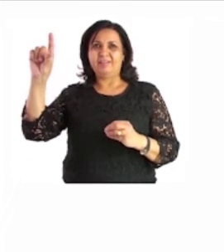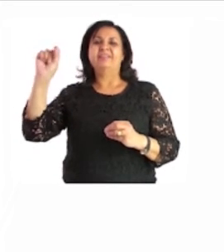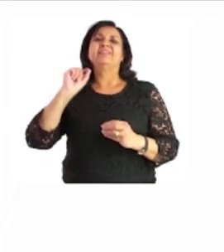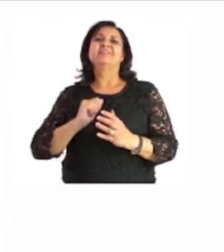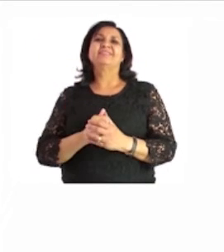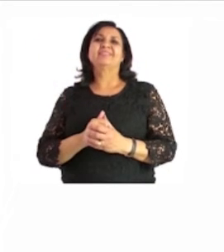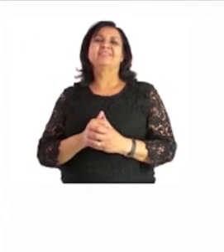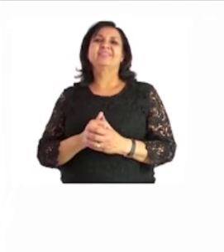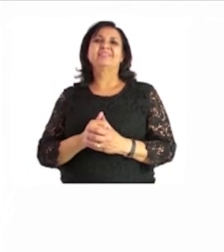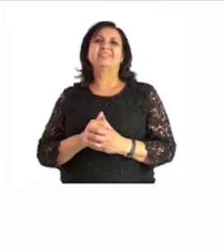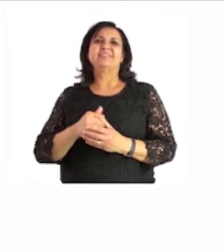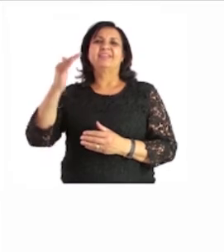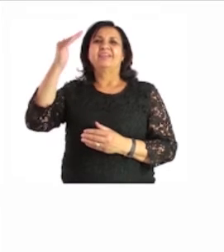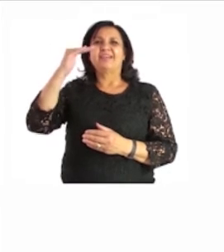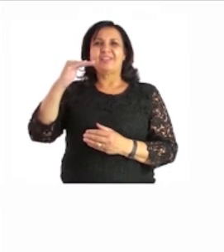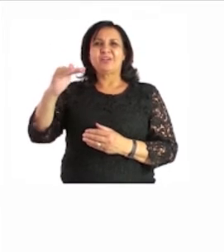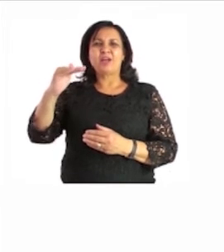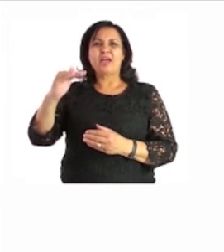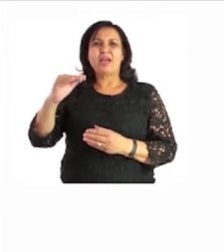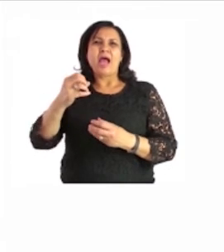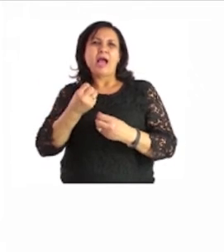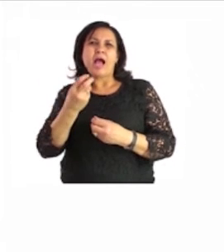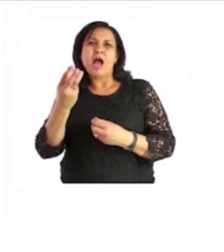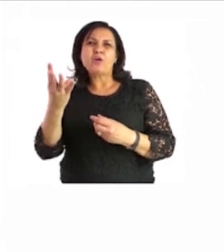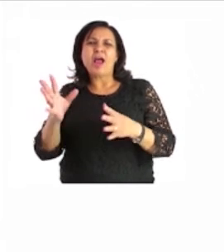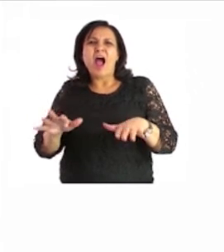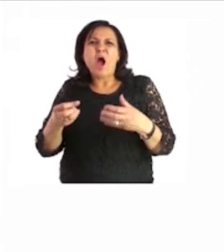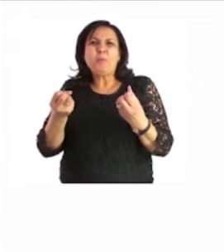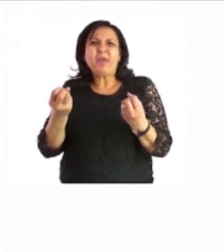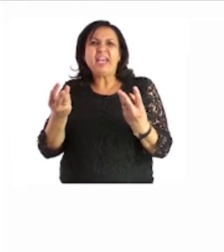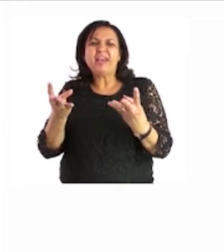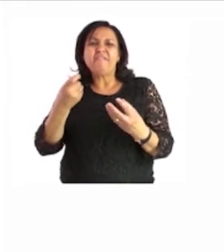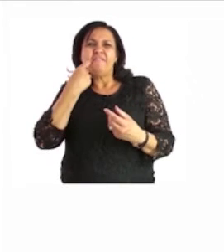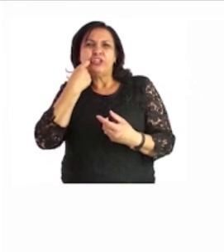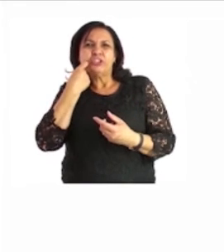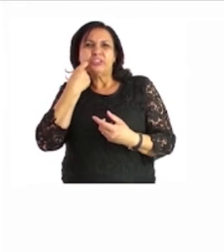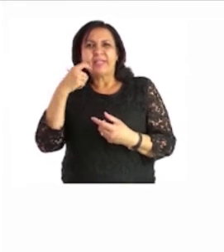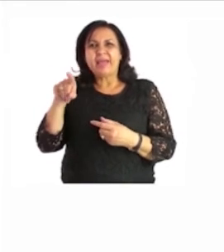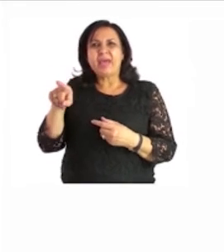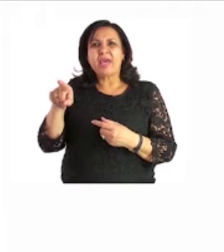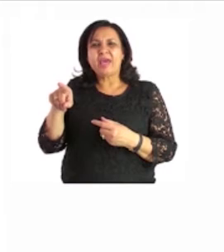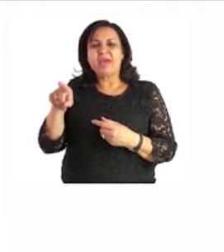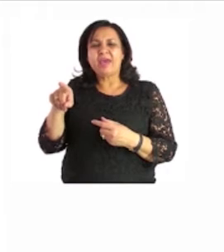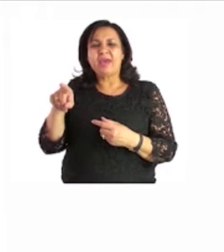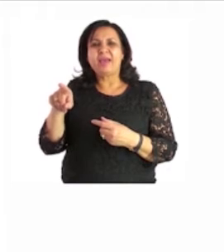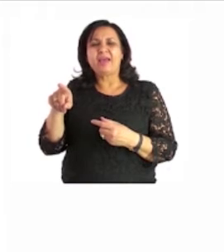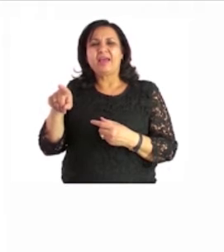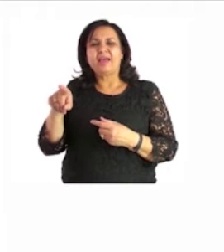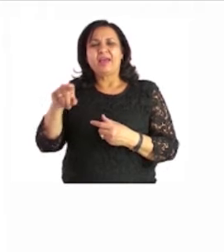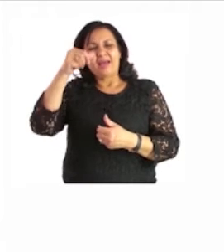Yes. Count how many fishes are there. Yes, remember our